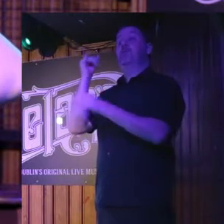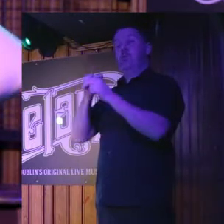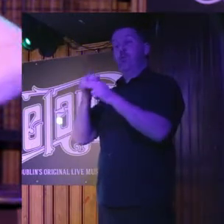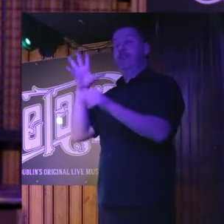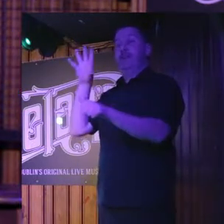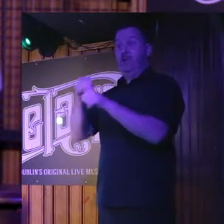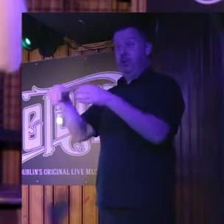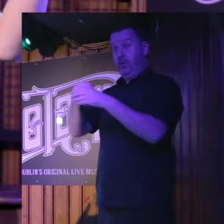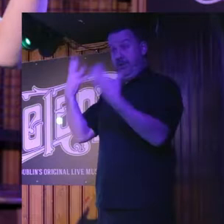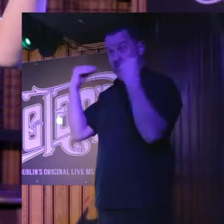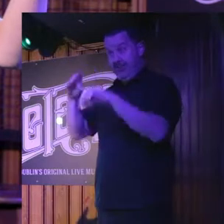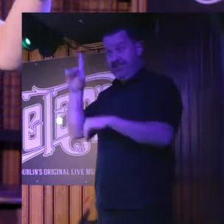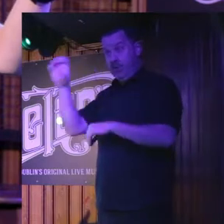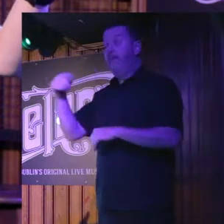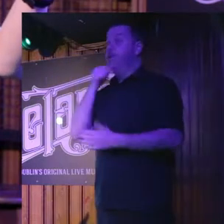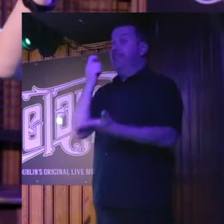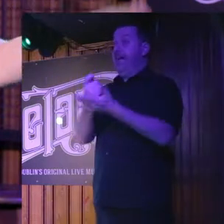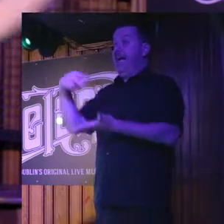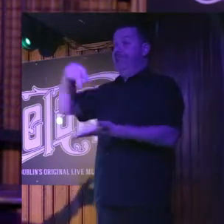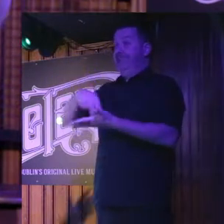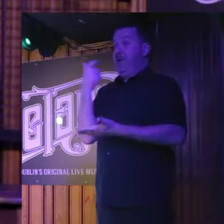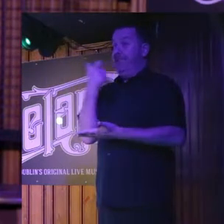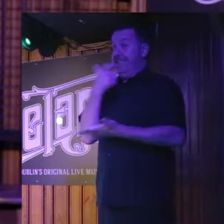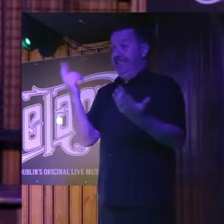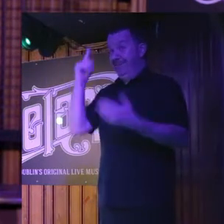City University, and I am a first timer for Bright Club.